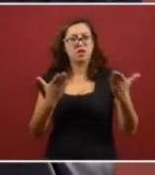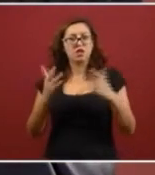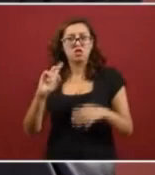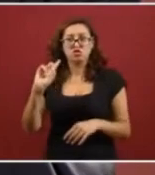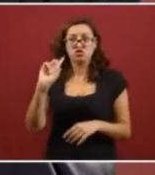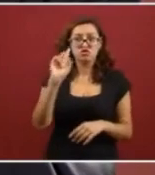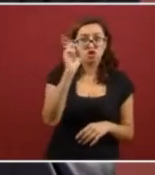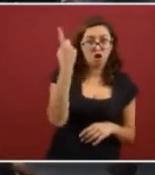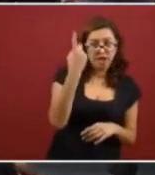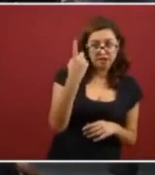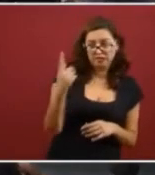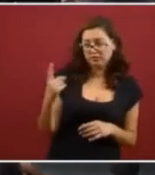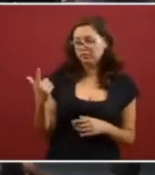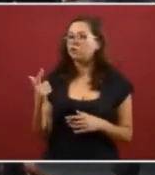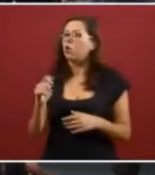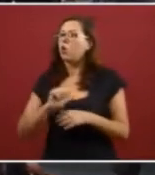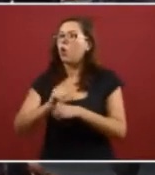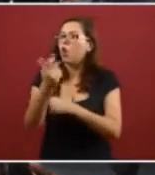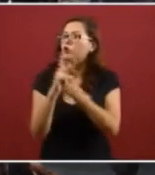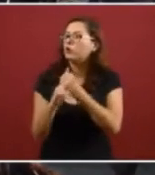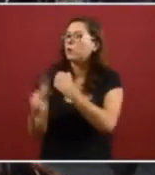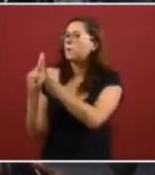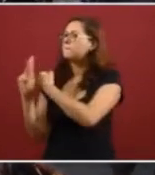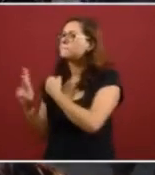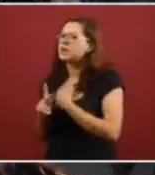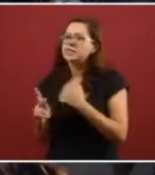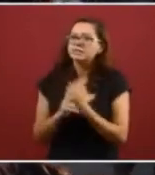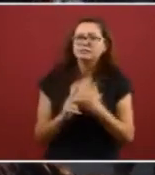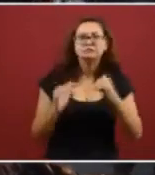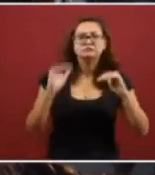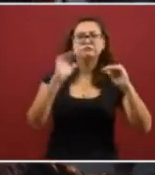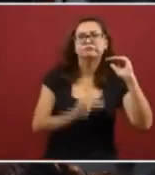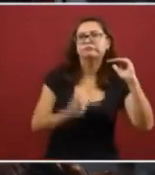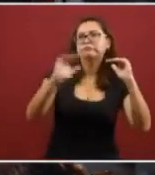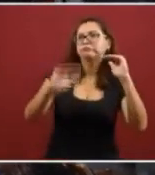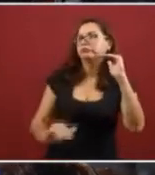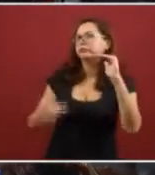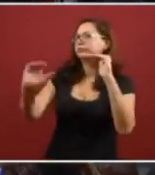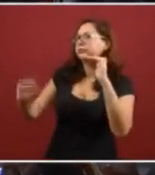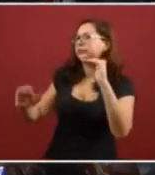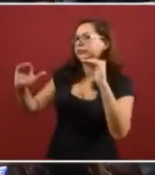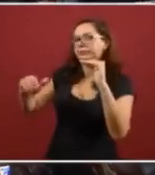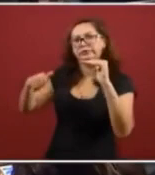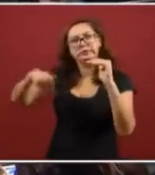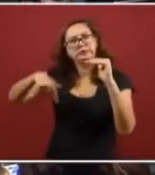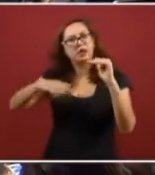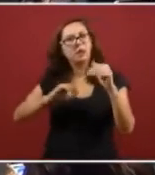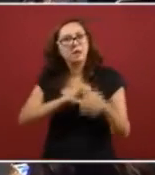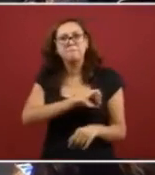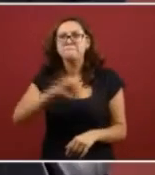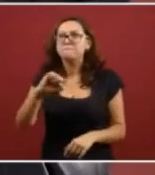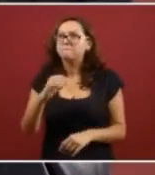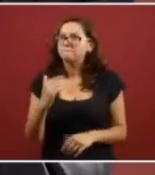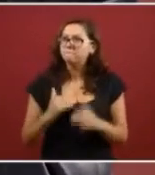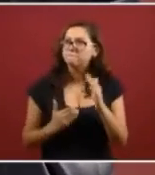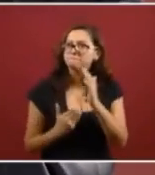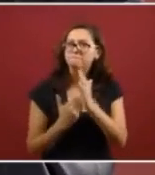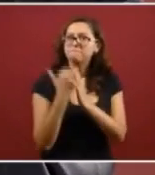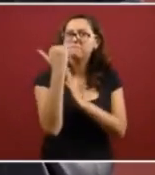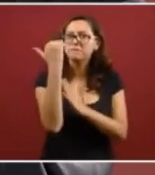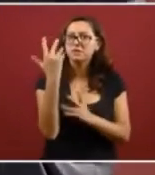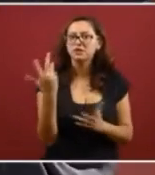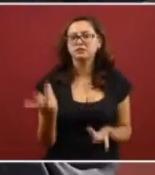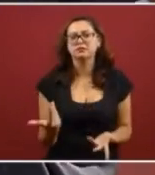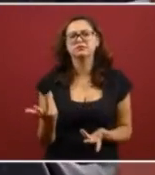dollar in the world. Me gustaría que I would like that all of a sudden se they informara